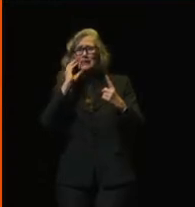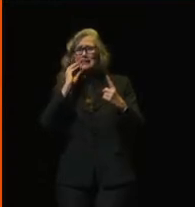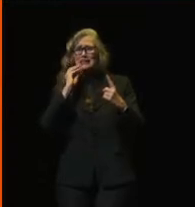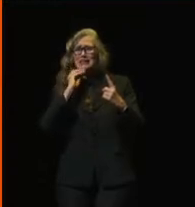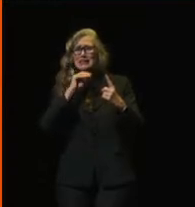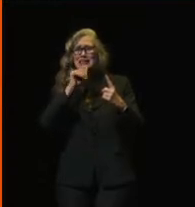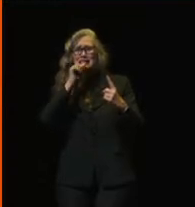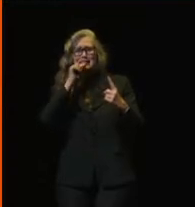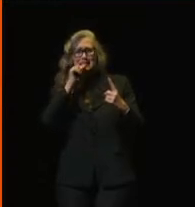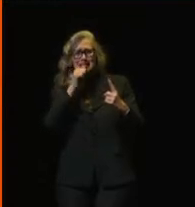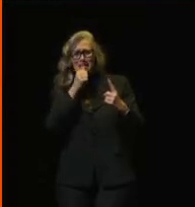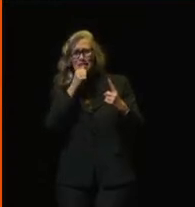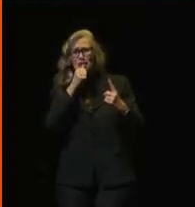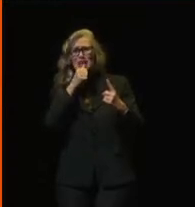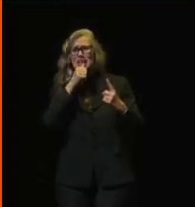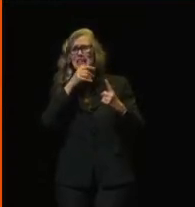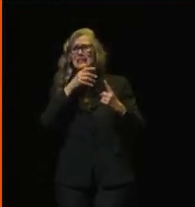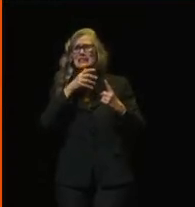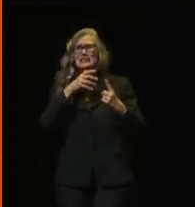suffering